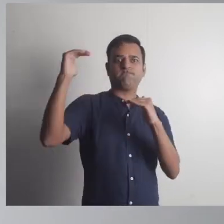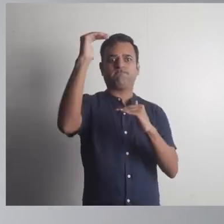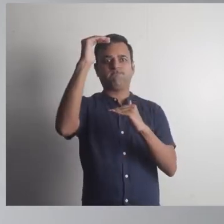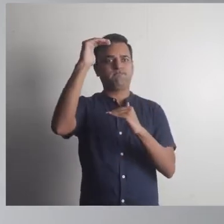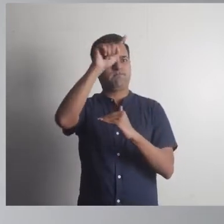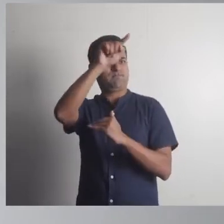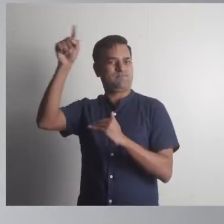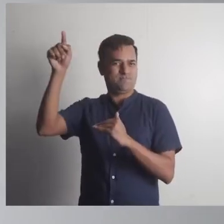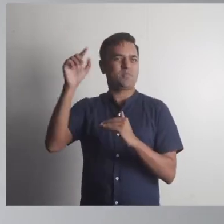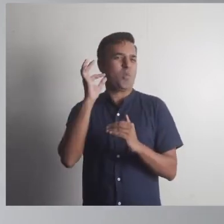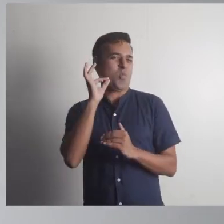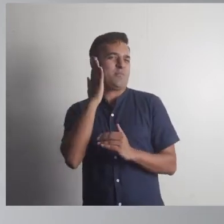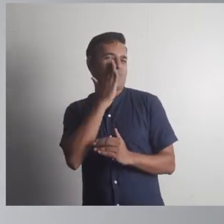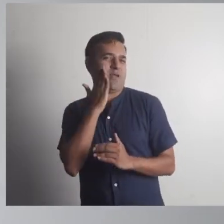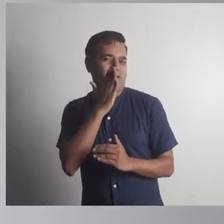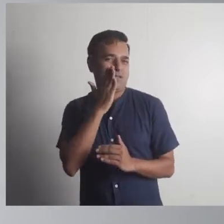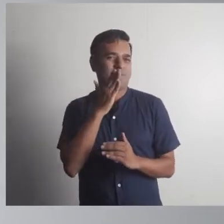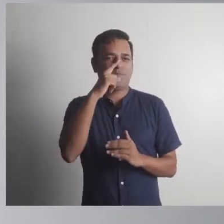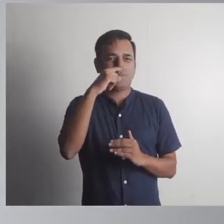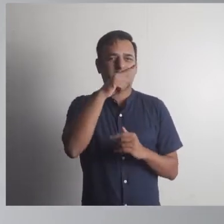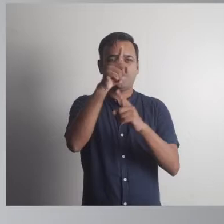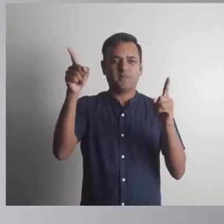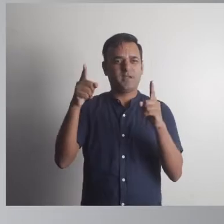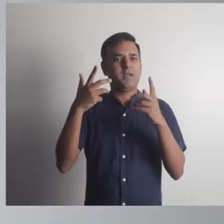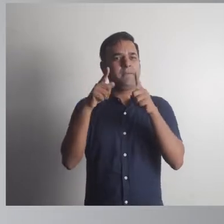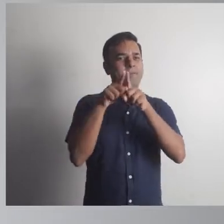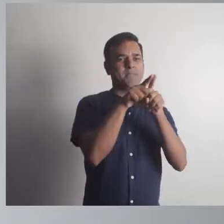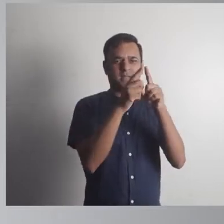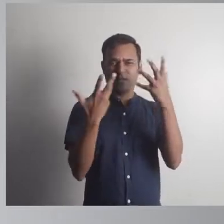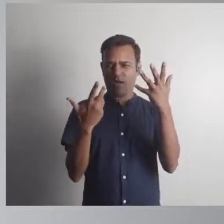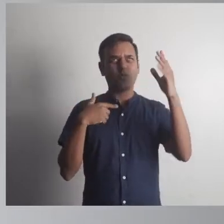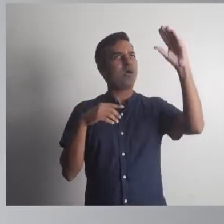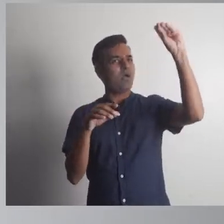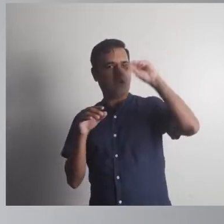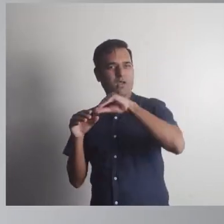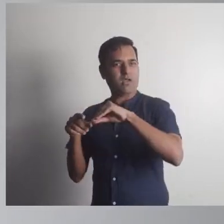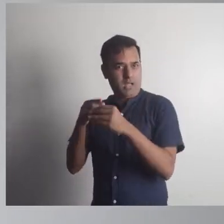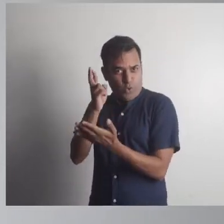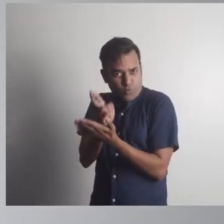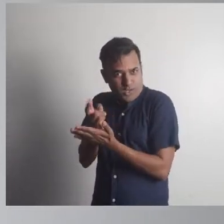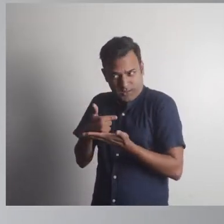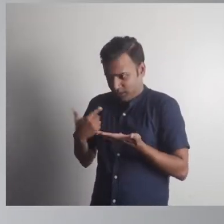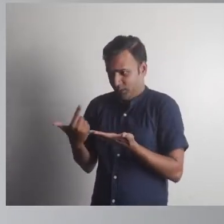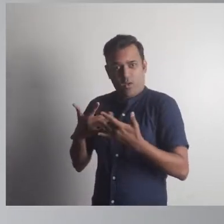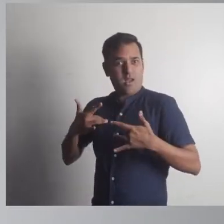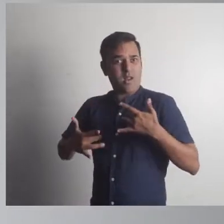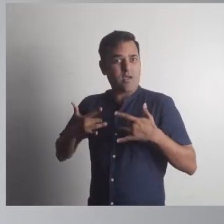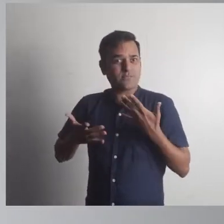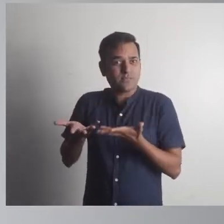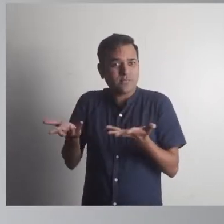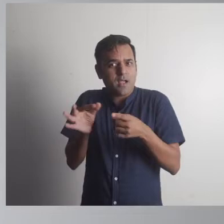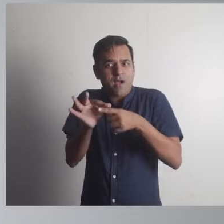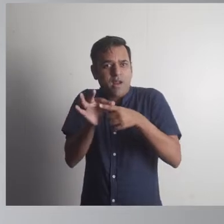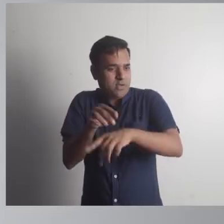feminism, it's not just about naming your identities. So I can say everybody in this Zoom meeting, right, all 71 of